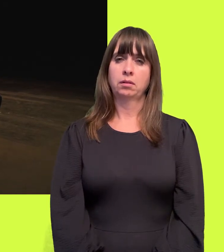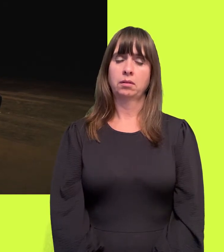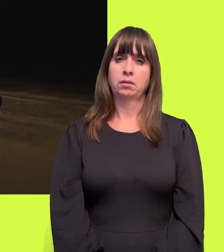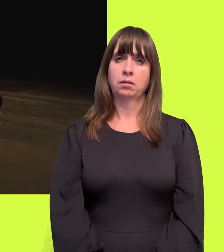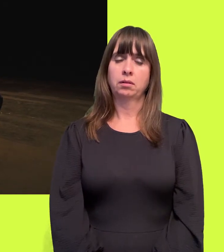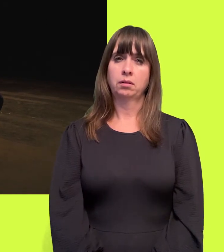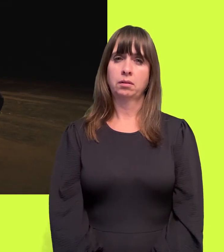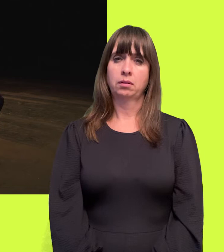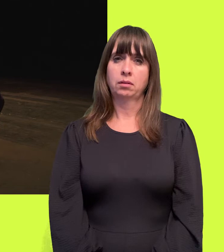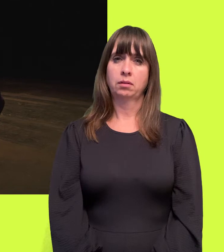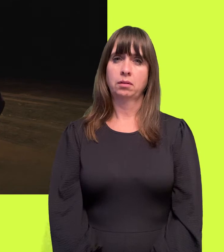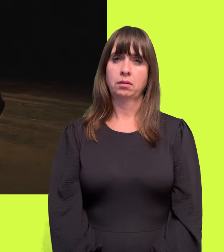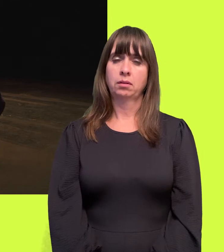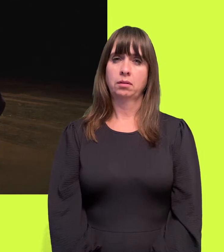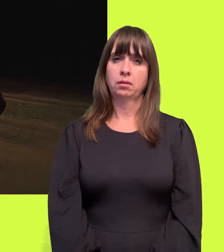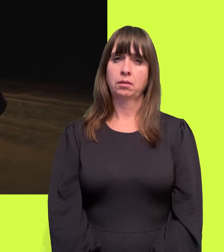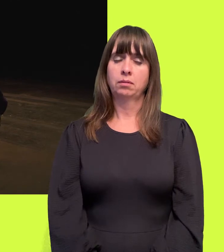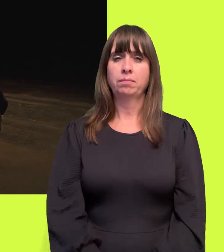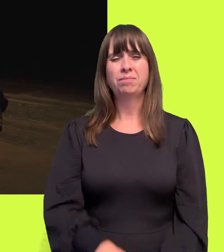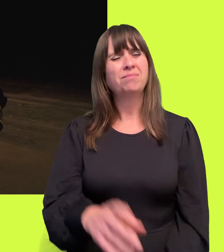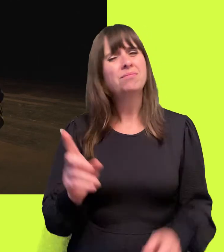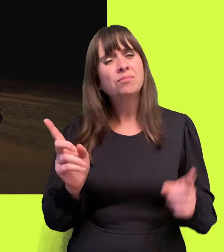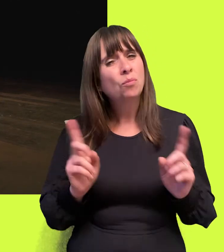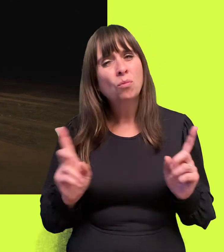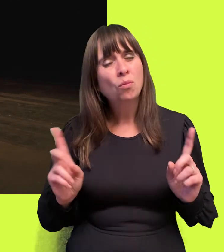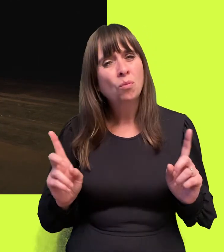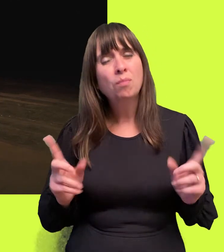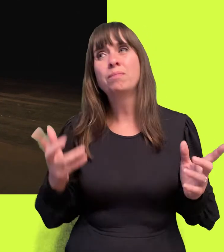We'll sit. Beth,